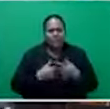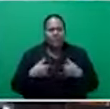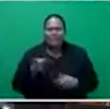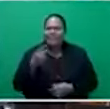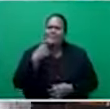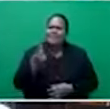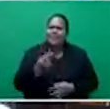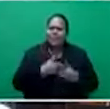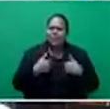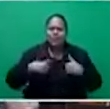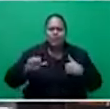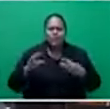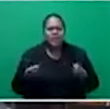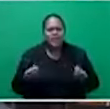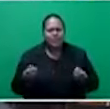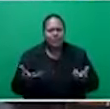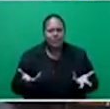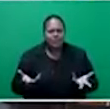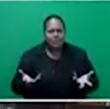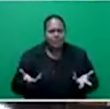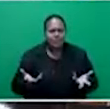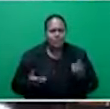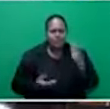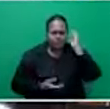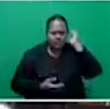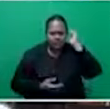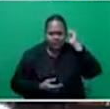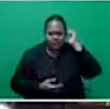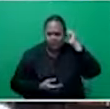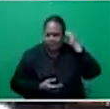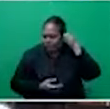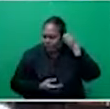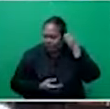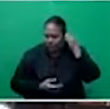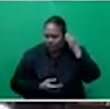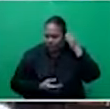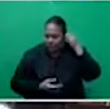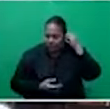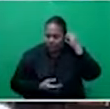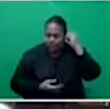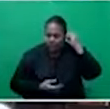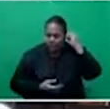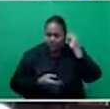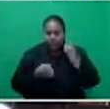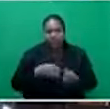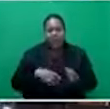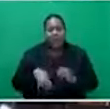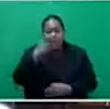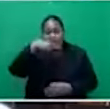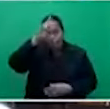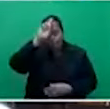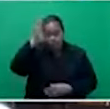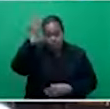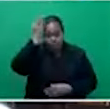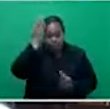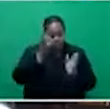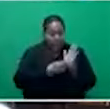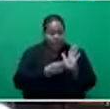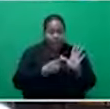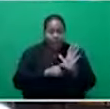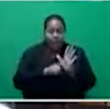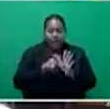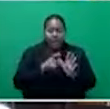cow. What lot of utter nonsense, Mr. Speaker, sir. Rotuman government borrowed money from FNPF. Rambuka